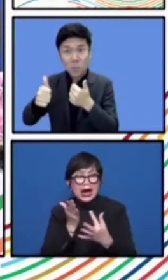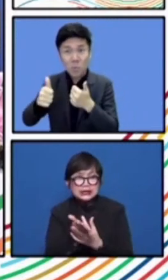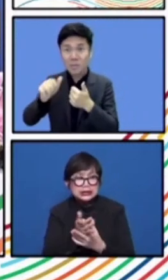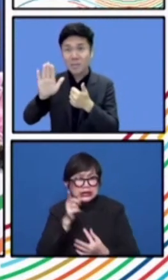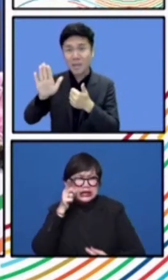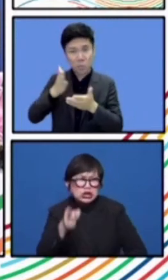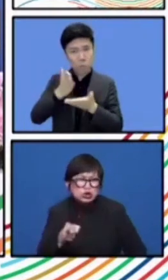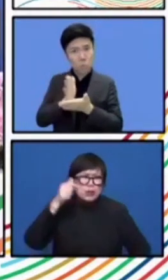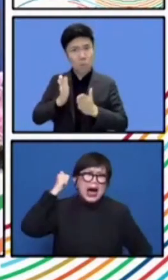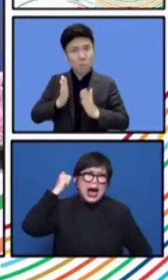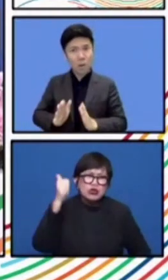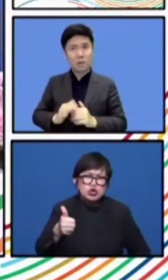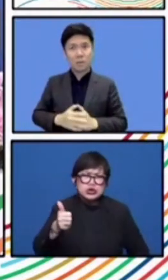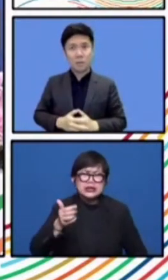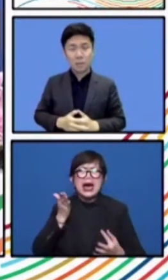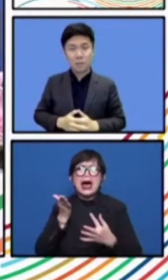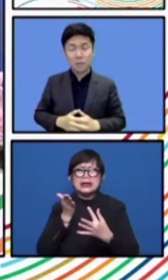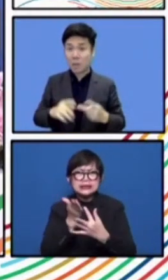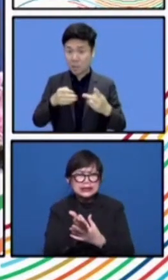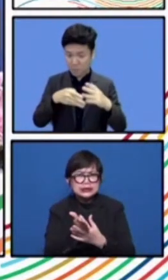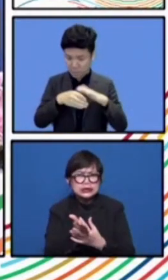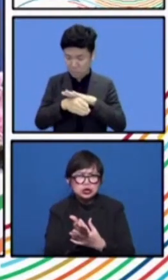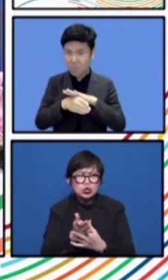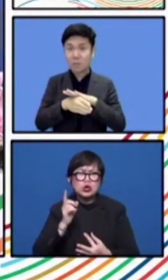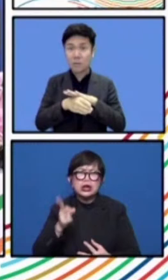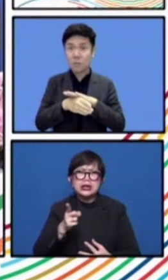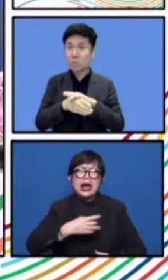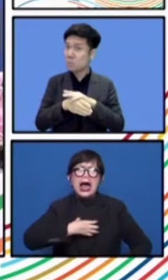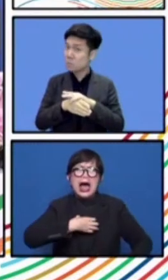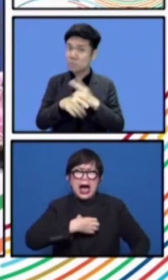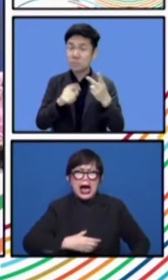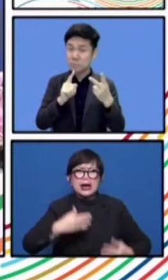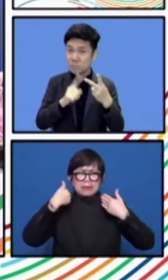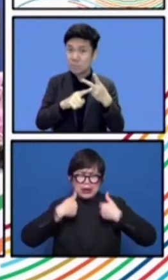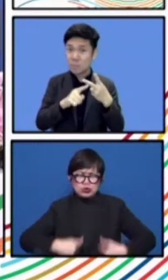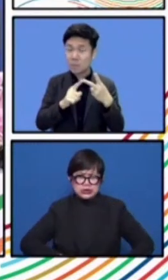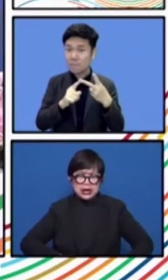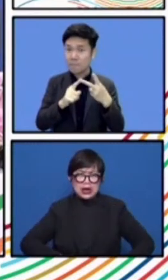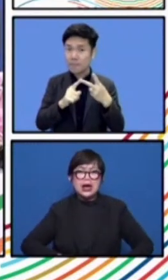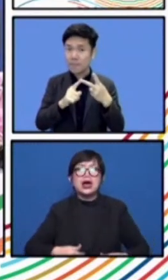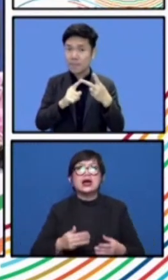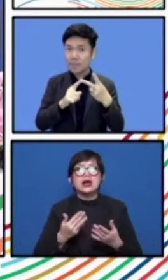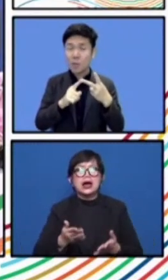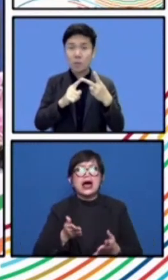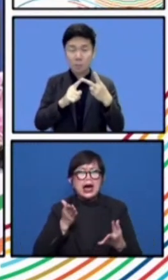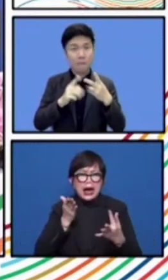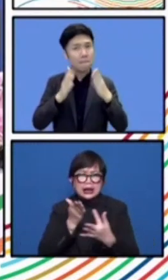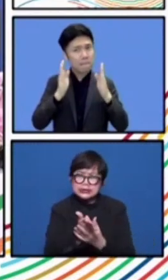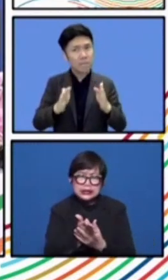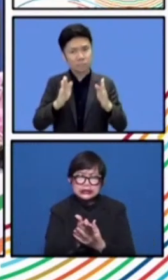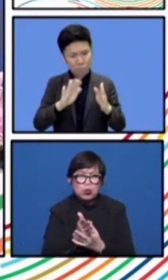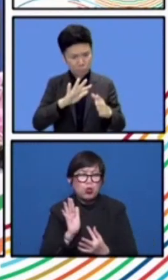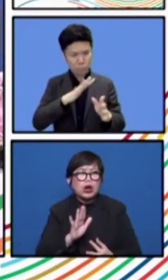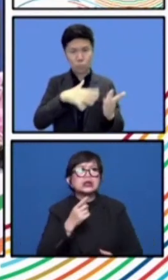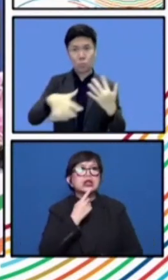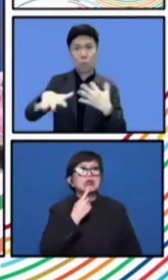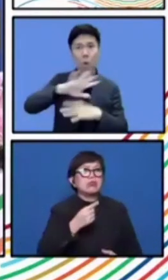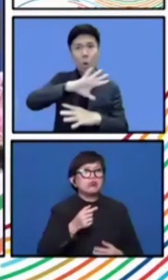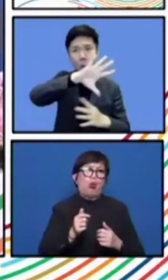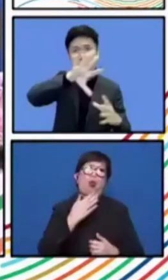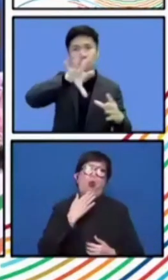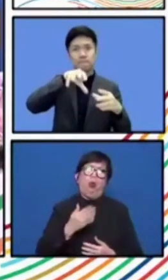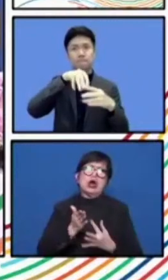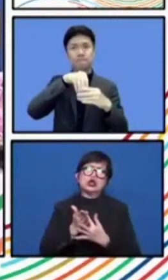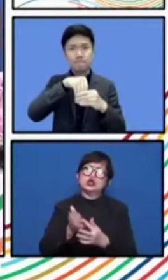accessibility is not only good because it serves the social inclusion purpose accessibility could lead